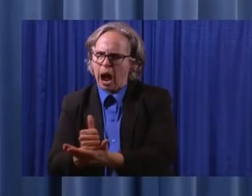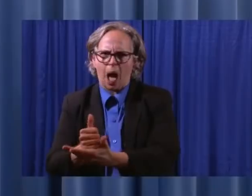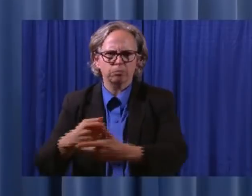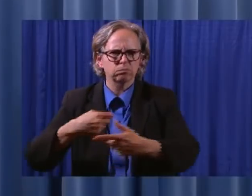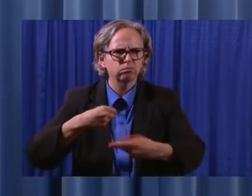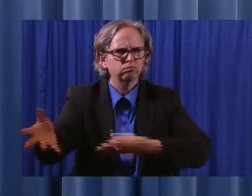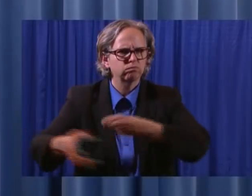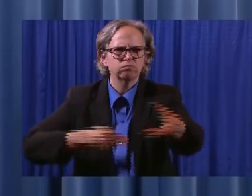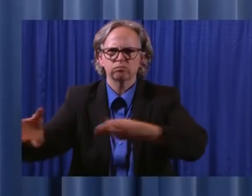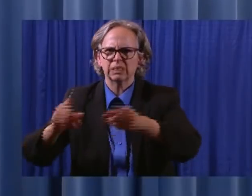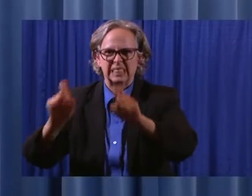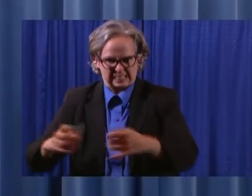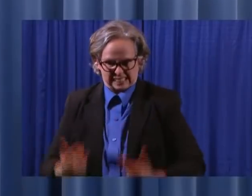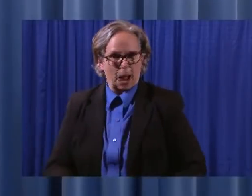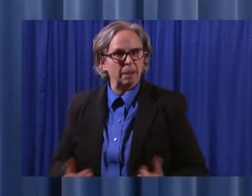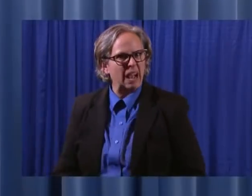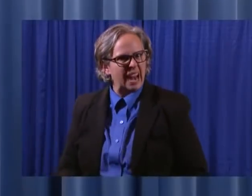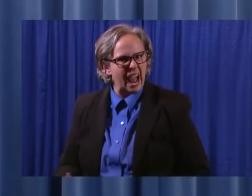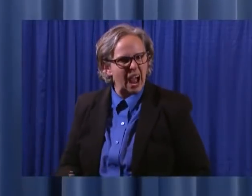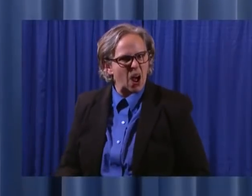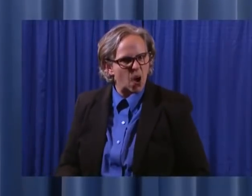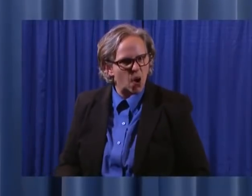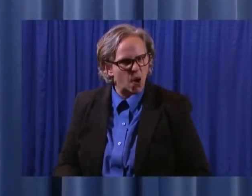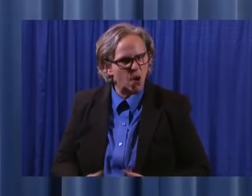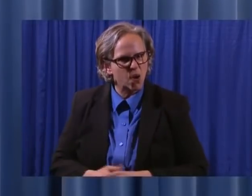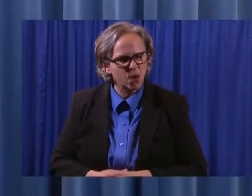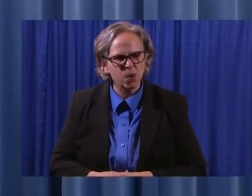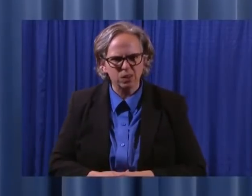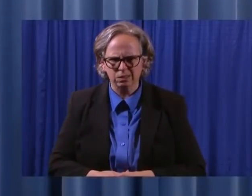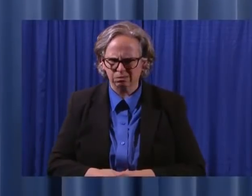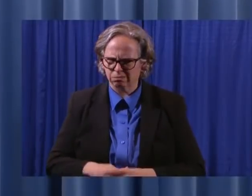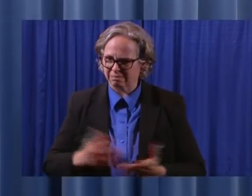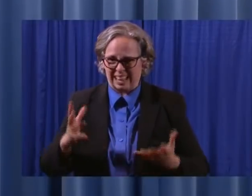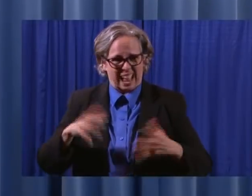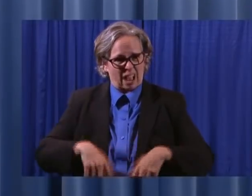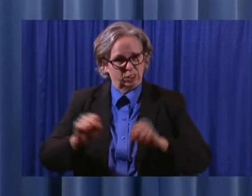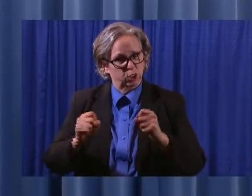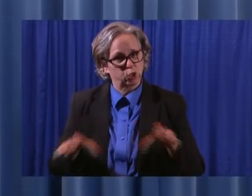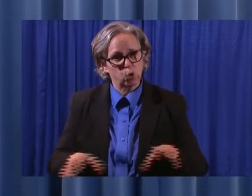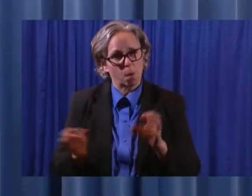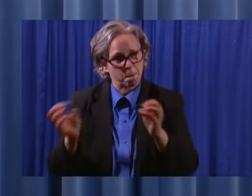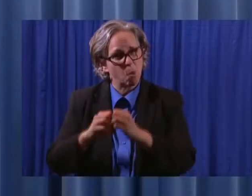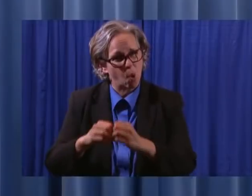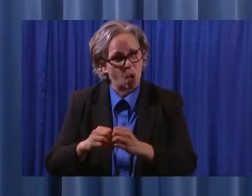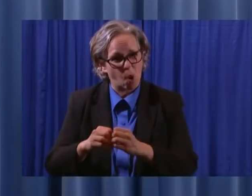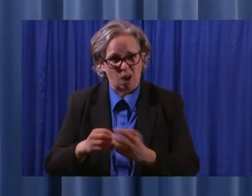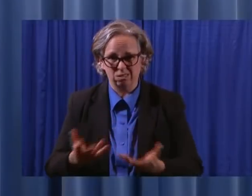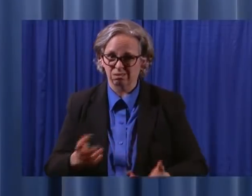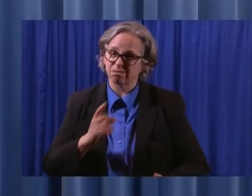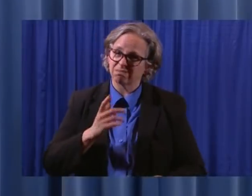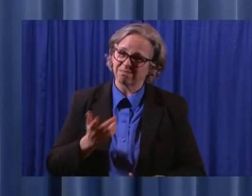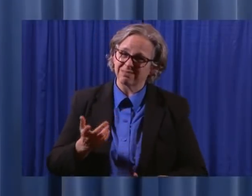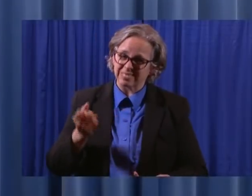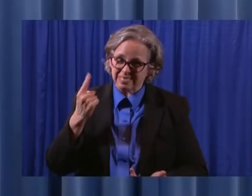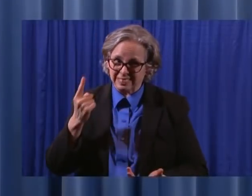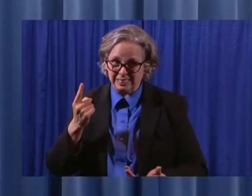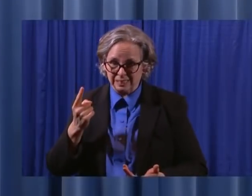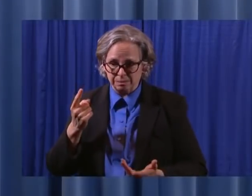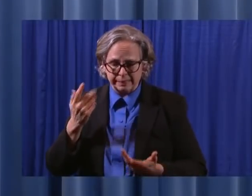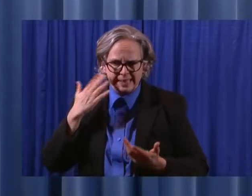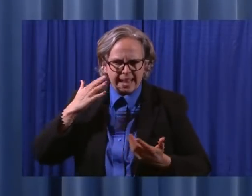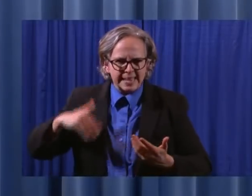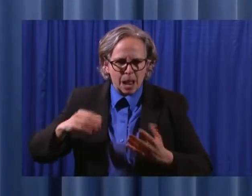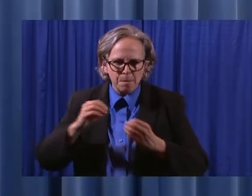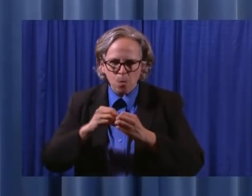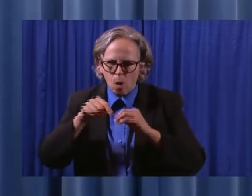now. Are there other steps that we may have to take? Sure. I'm just going to let go at that. So could masks be